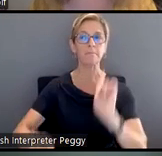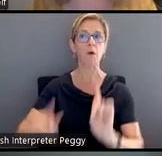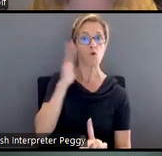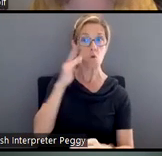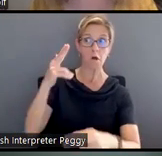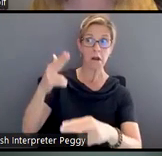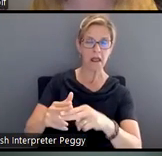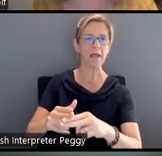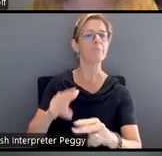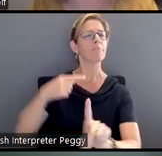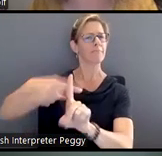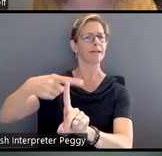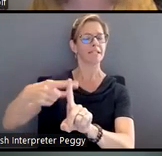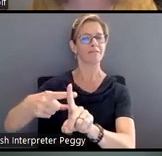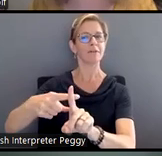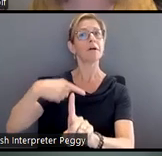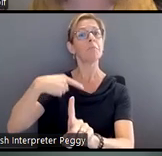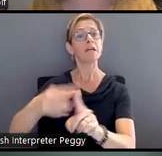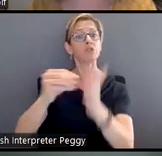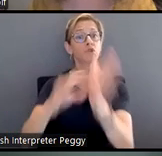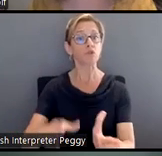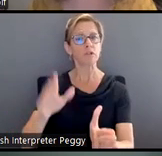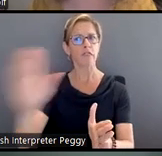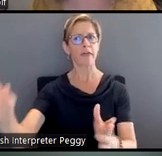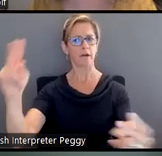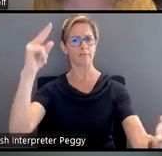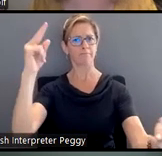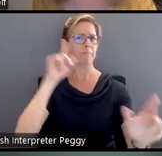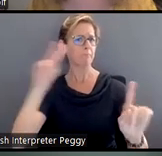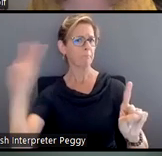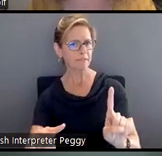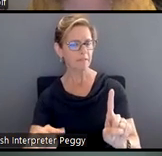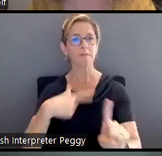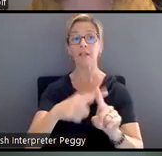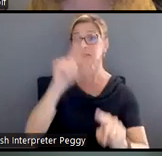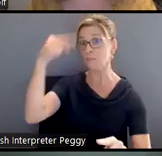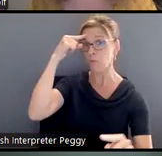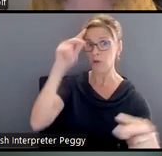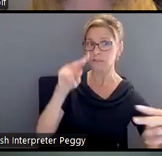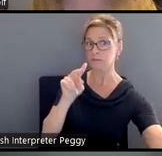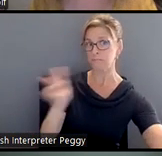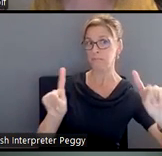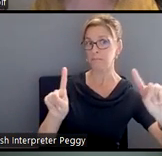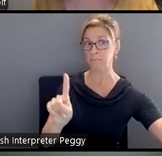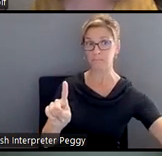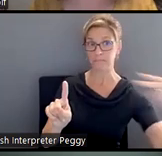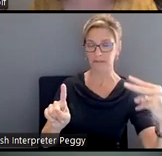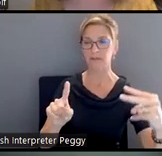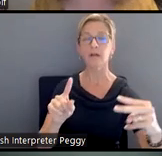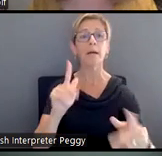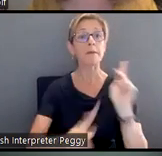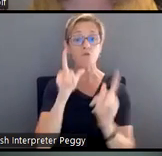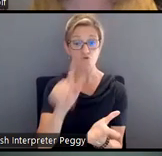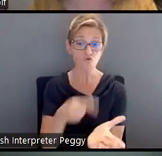the employers. And quite often what we do is we want to find out from people who have successfully been part of our program, whether